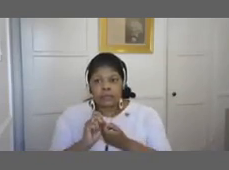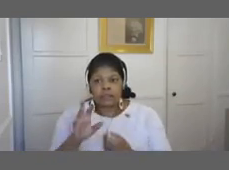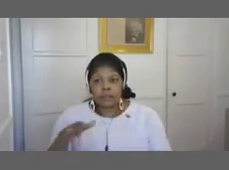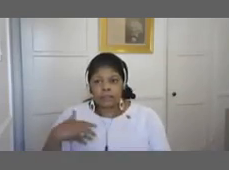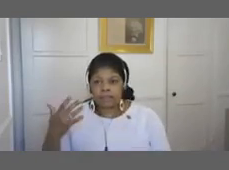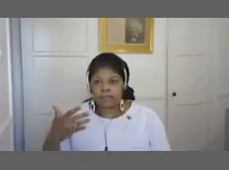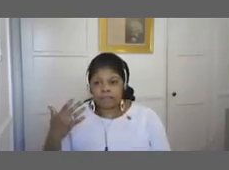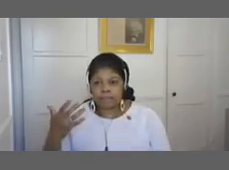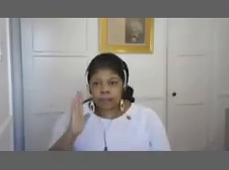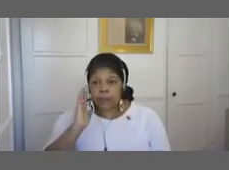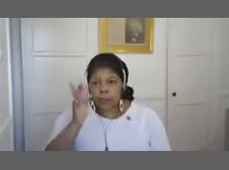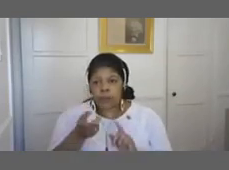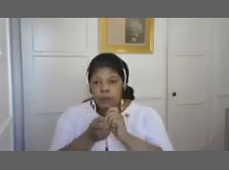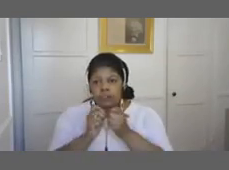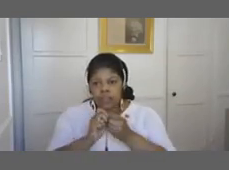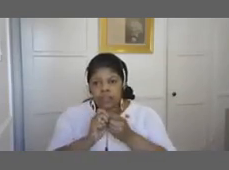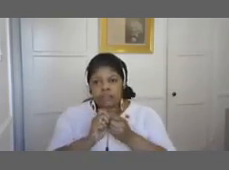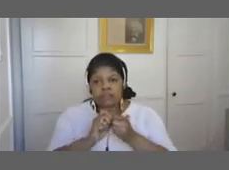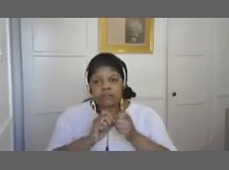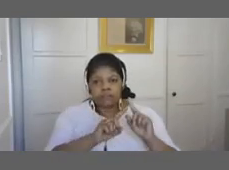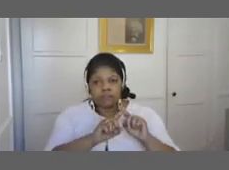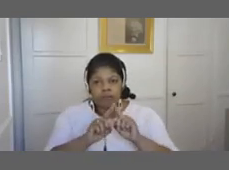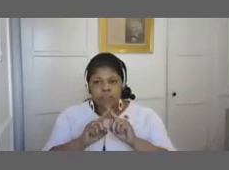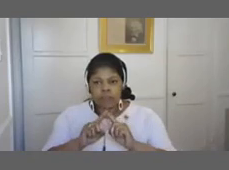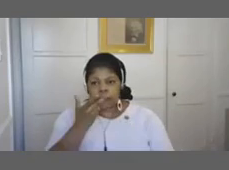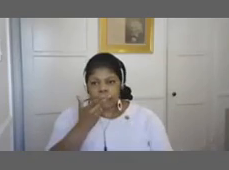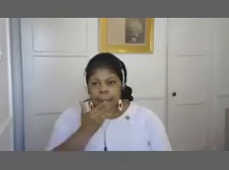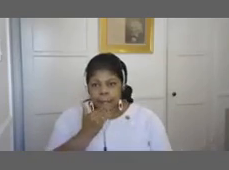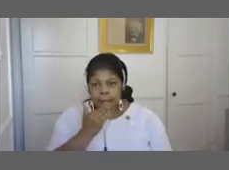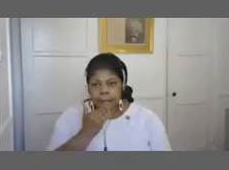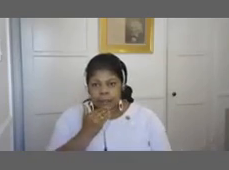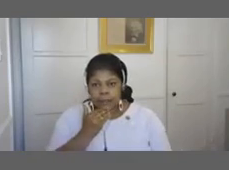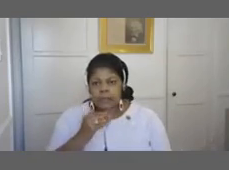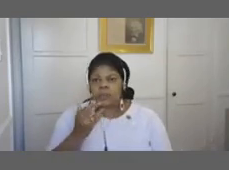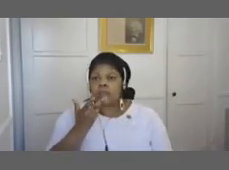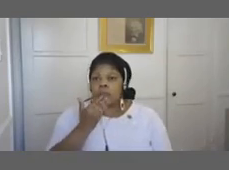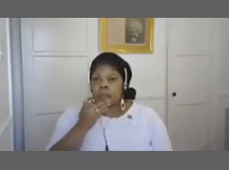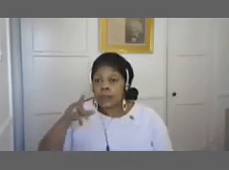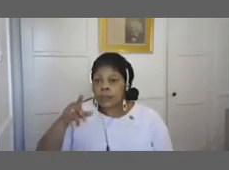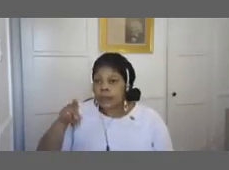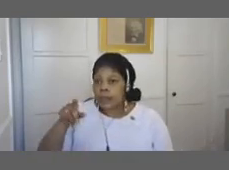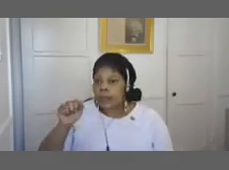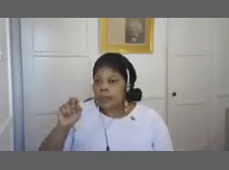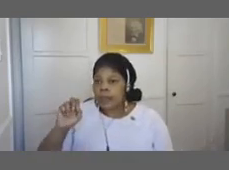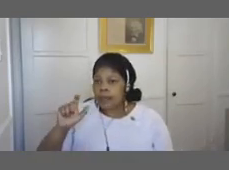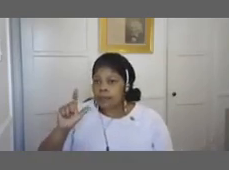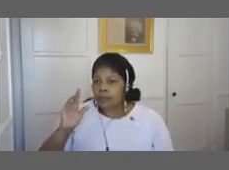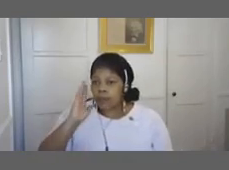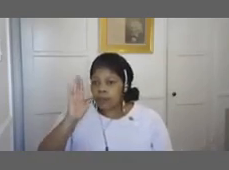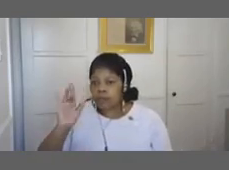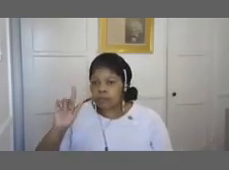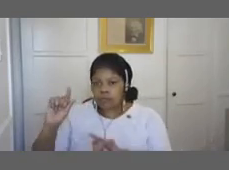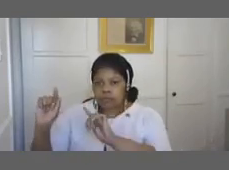We are going to change a variety of colors here. So let me bring up my color panel again. And I'm just going to double click